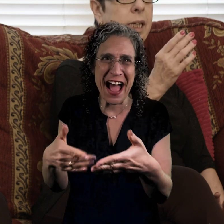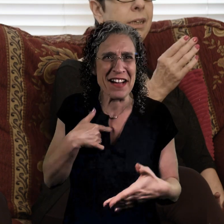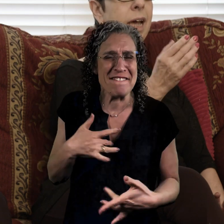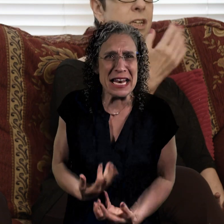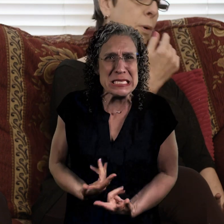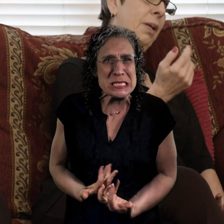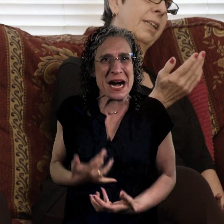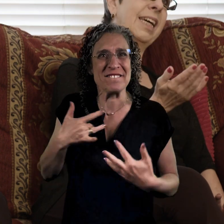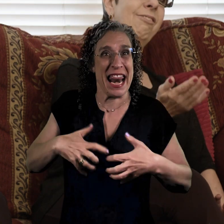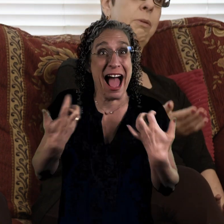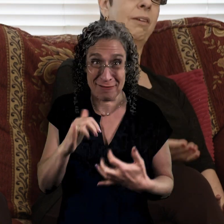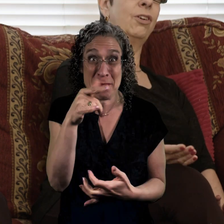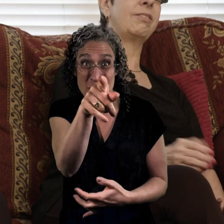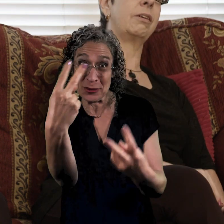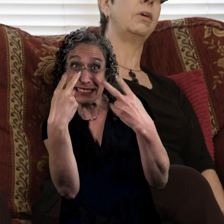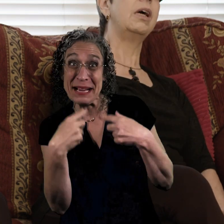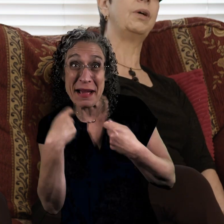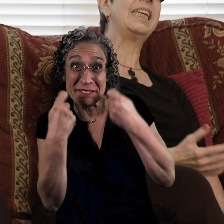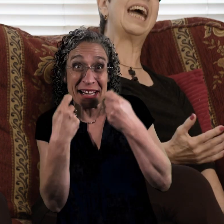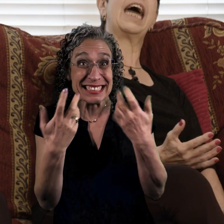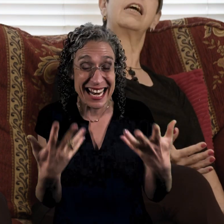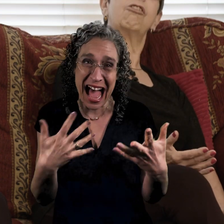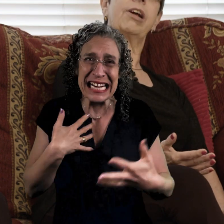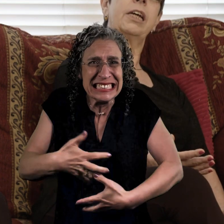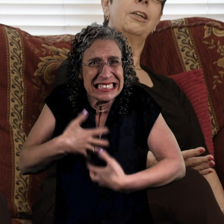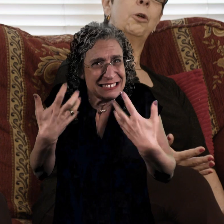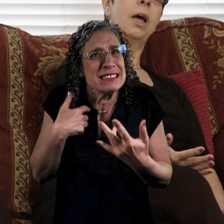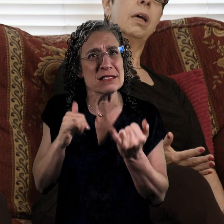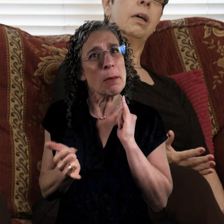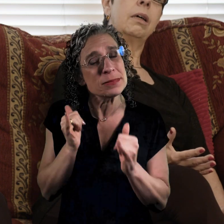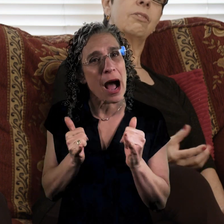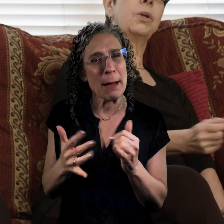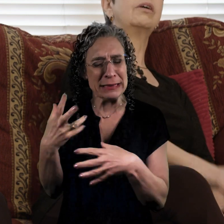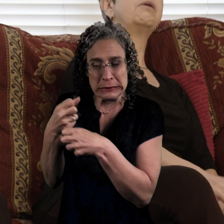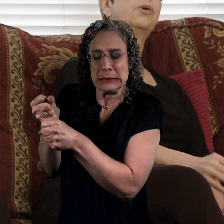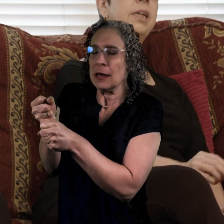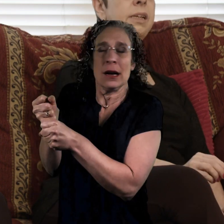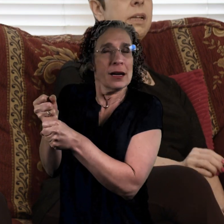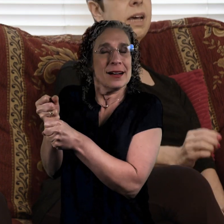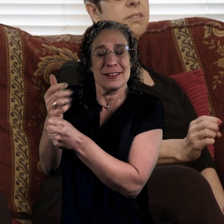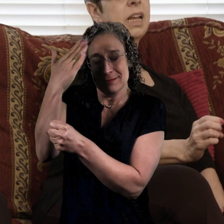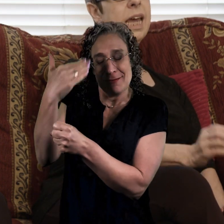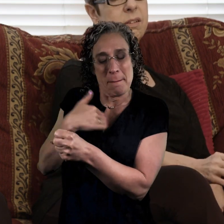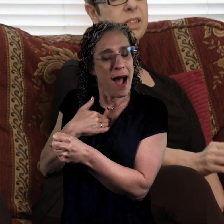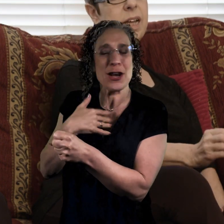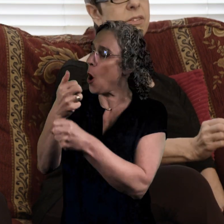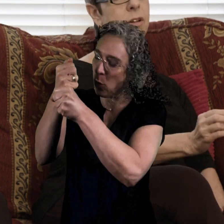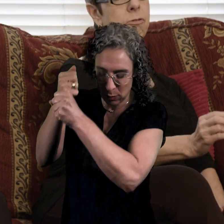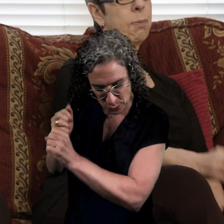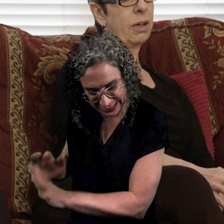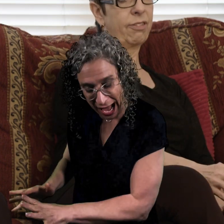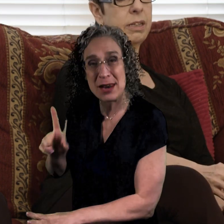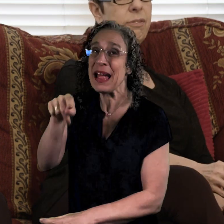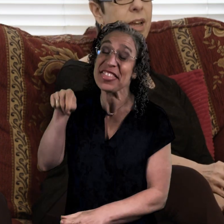angry. And you probably can hear it in my voice. We get angry. So we've got to keep putting it down. That's the legacy. That's